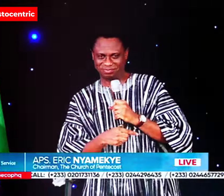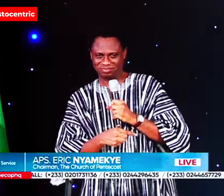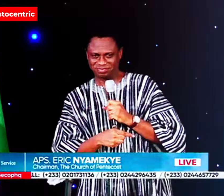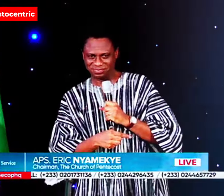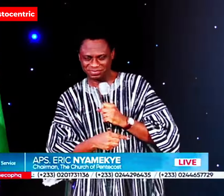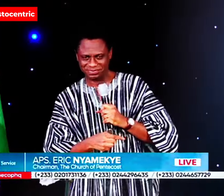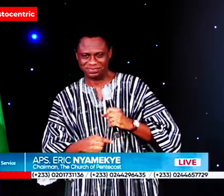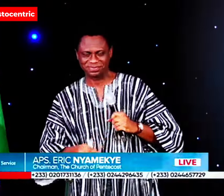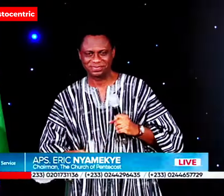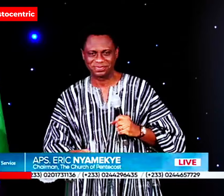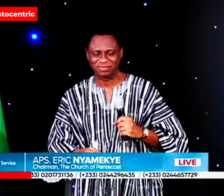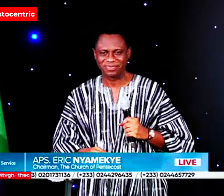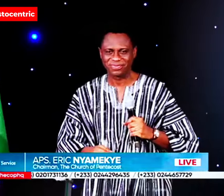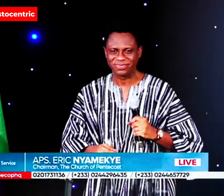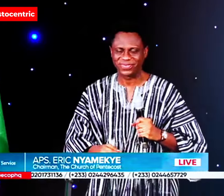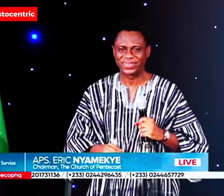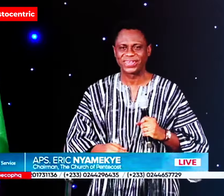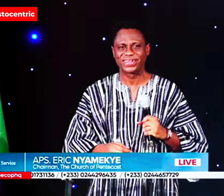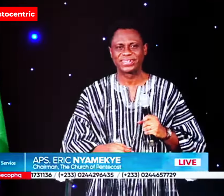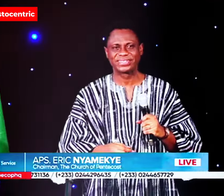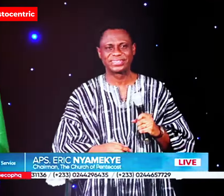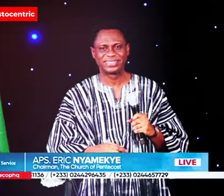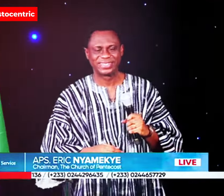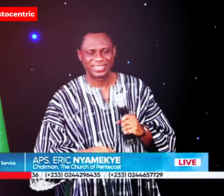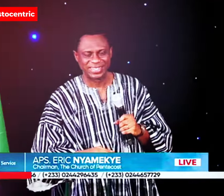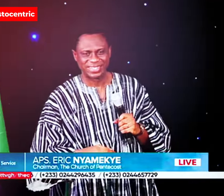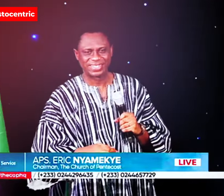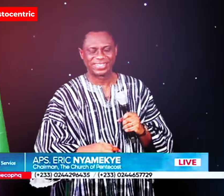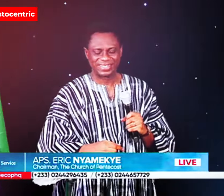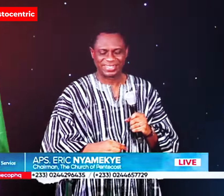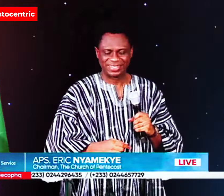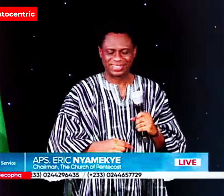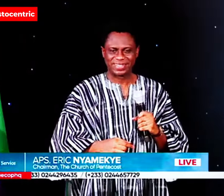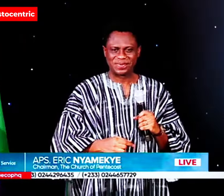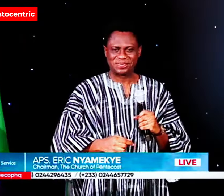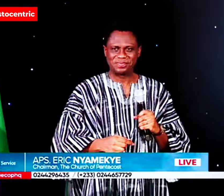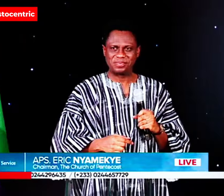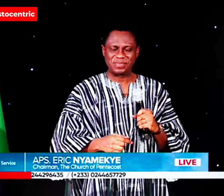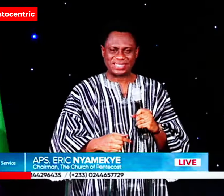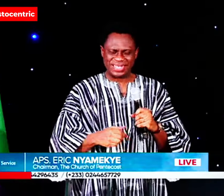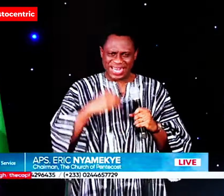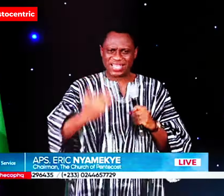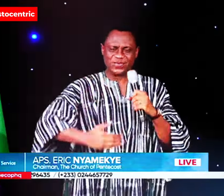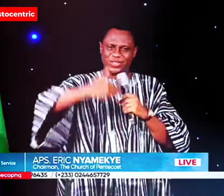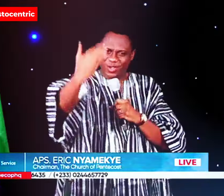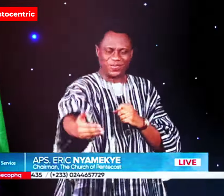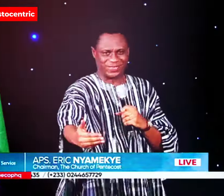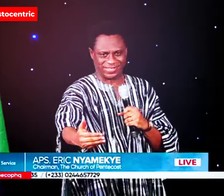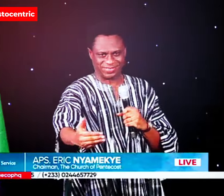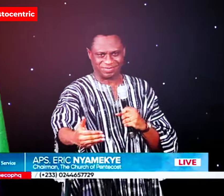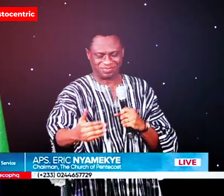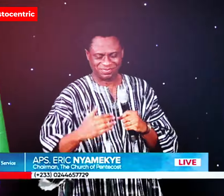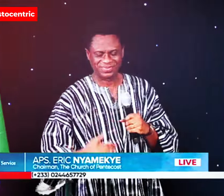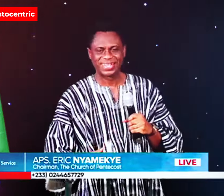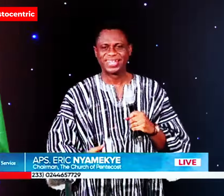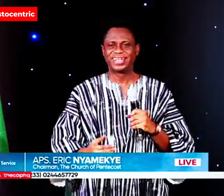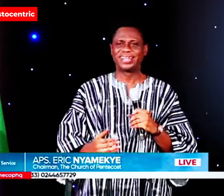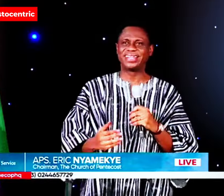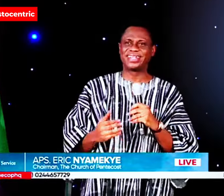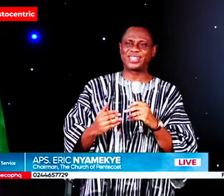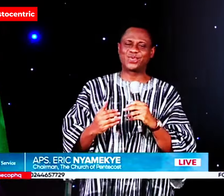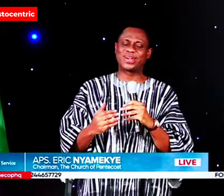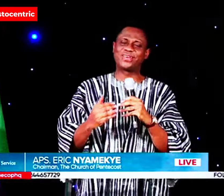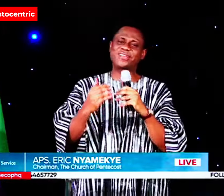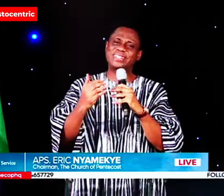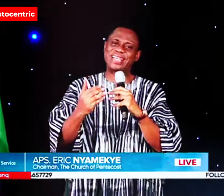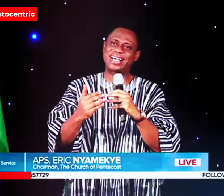from. Ohemwa ohine duane beye sochi. Asene ahabaya na opare. But he has resolved. Esu na wabona adwene